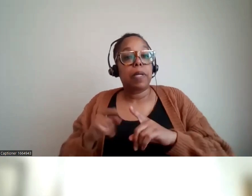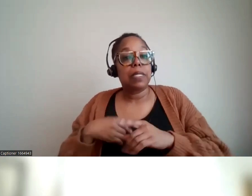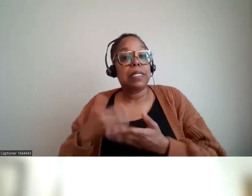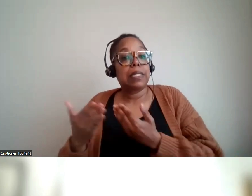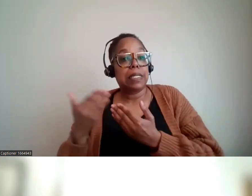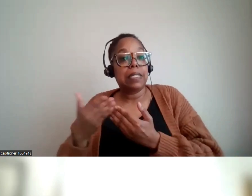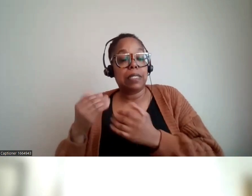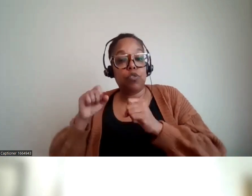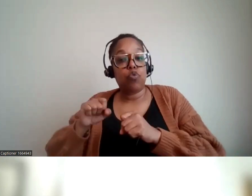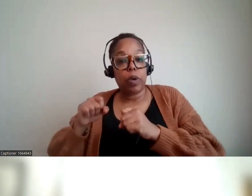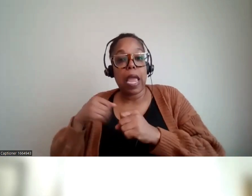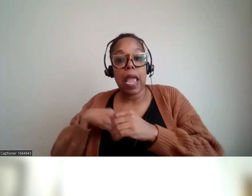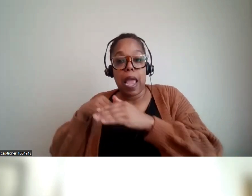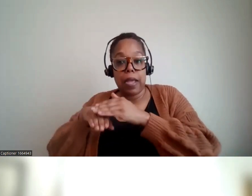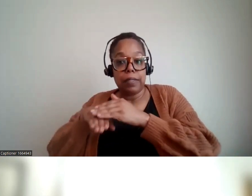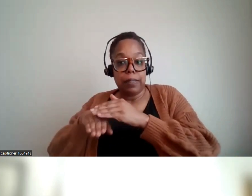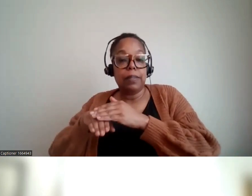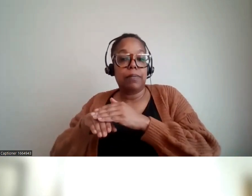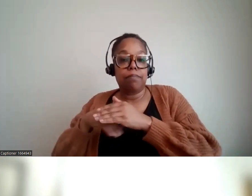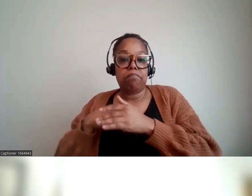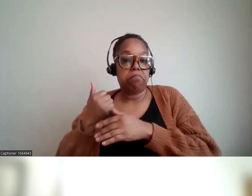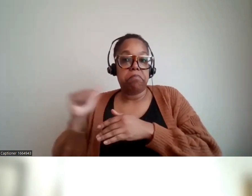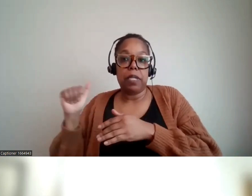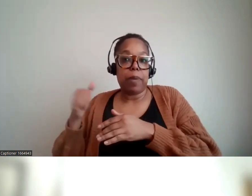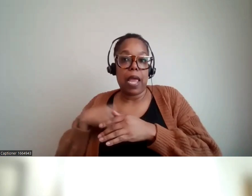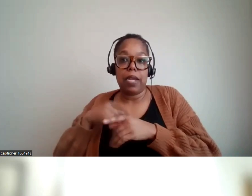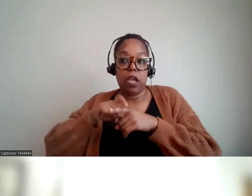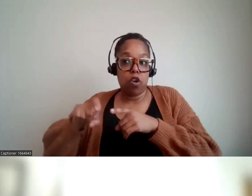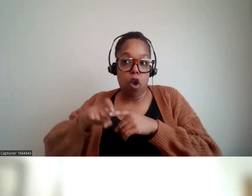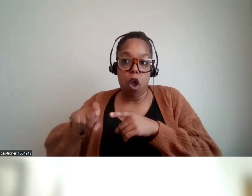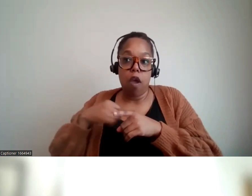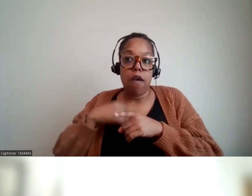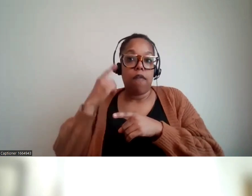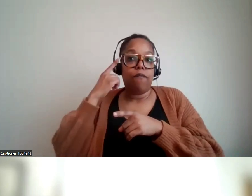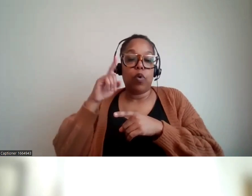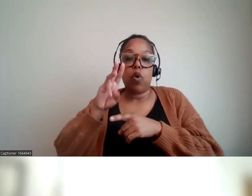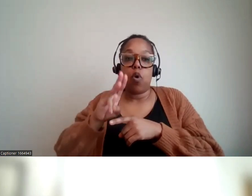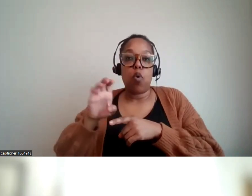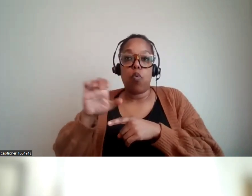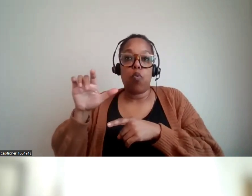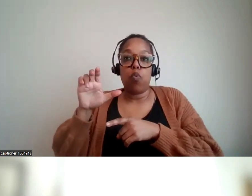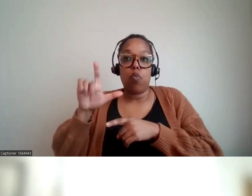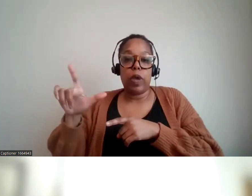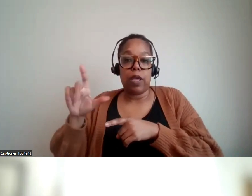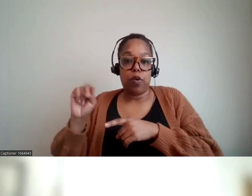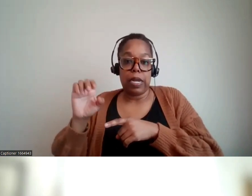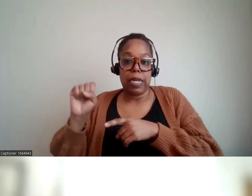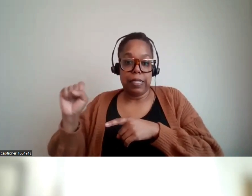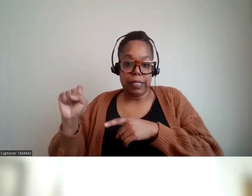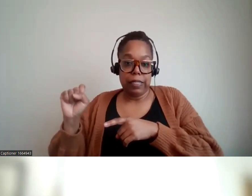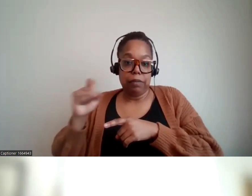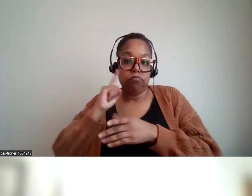and so they can anybody can kind of call to do a wellness check for an adult, and they can